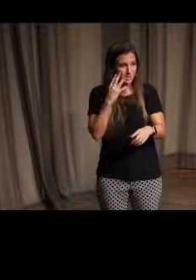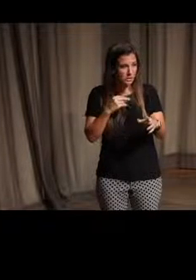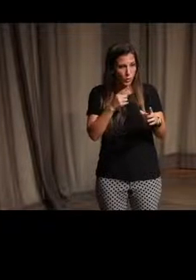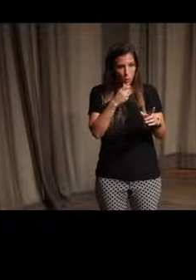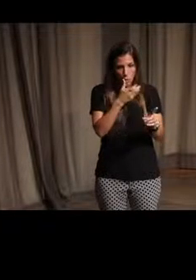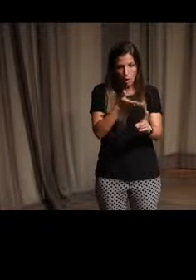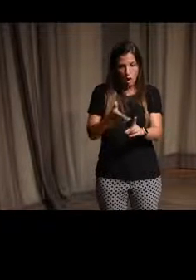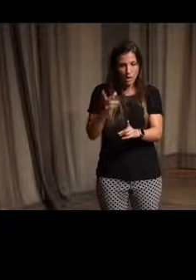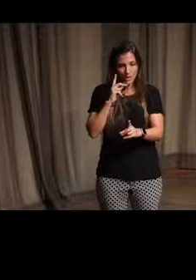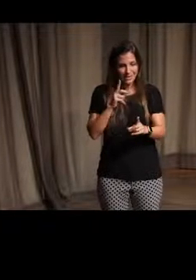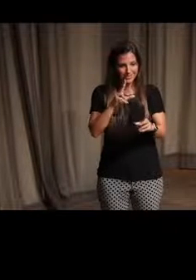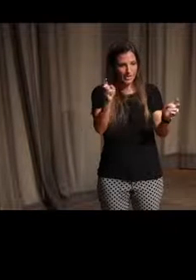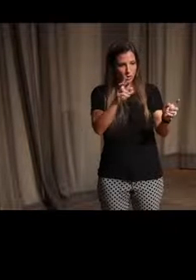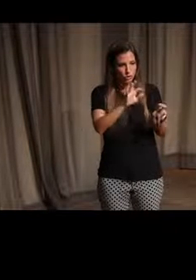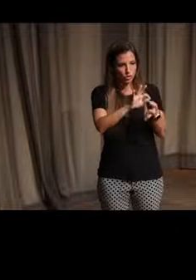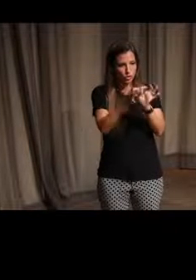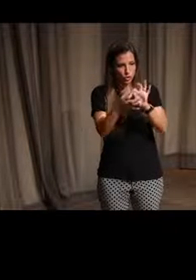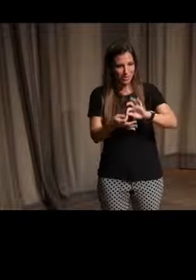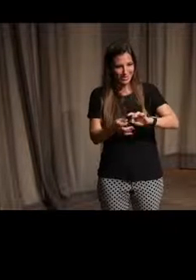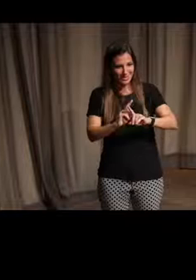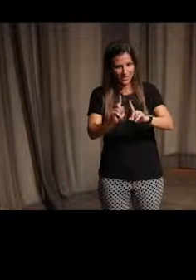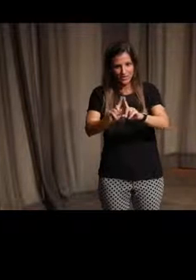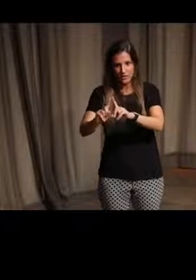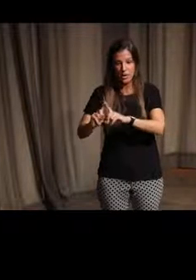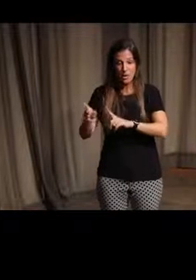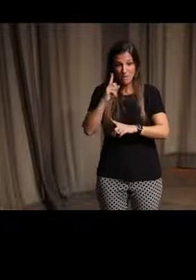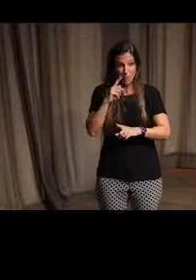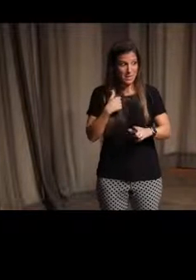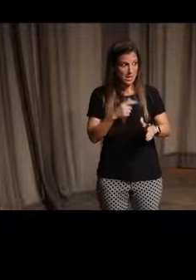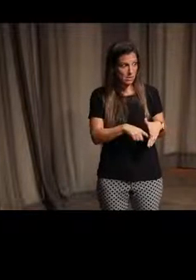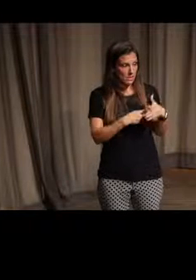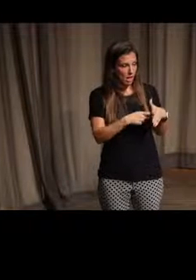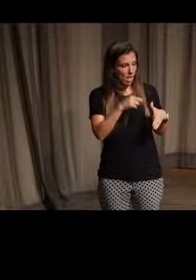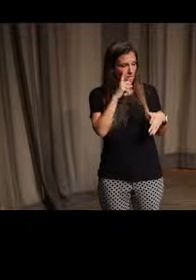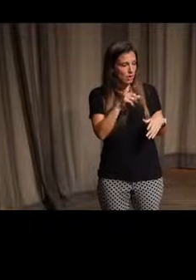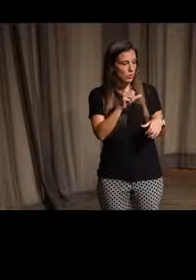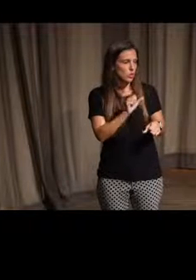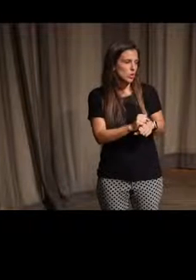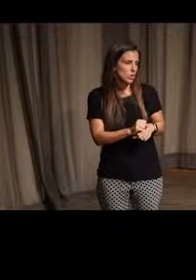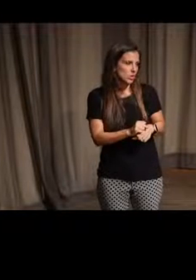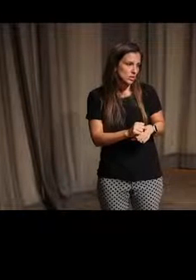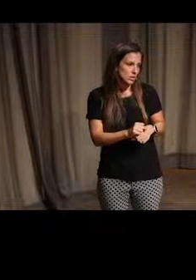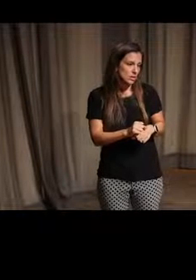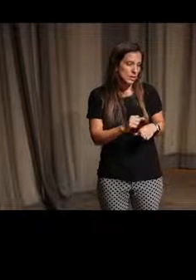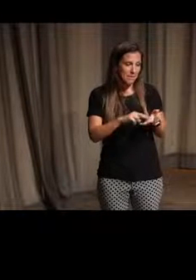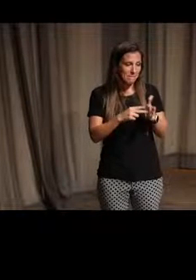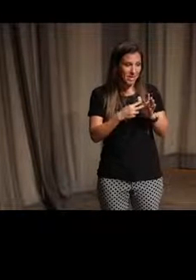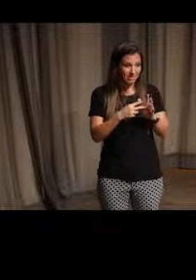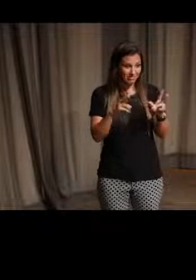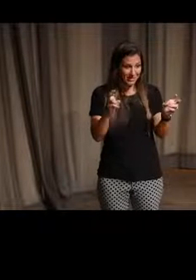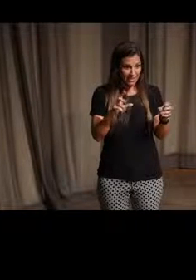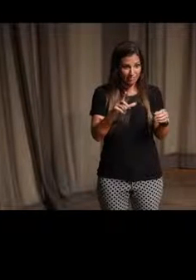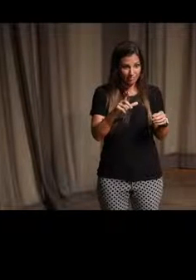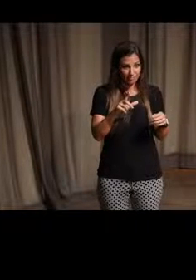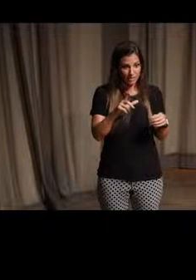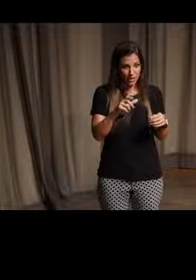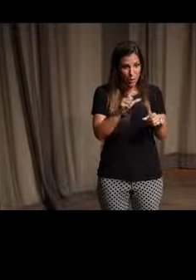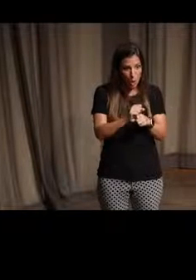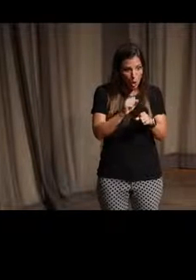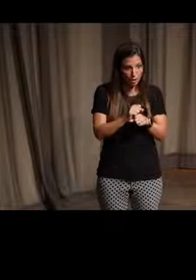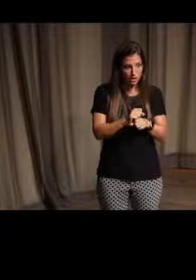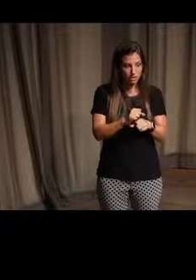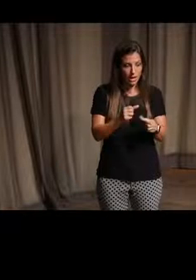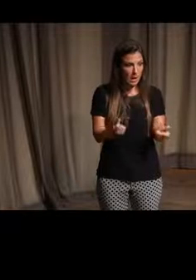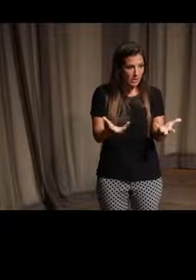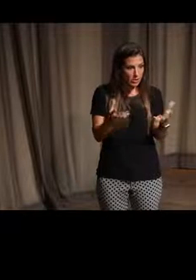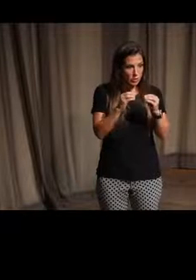been, you're going to interpret the title differently, right? So for me, initially, I thought work as in about labor as in work. I thought, how much more work does